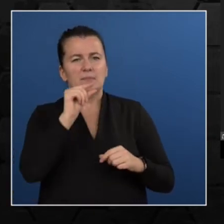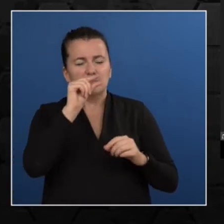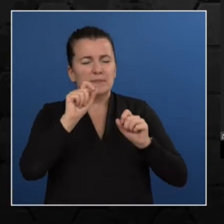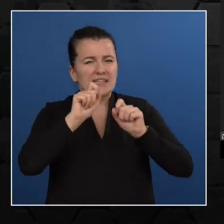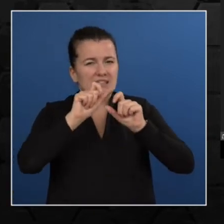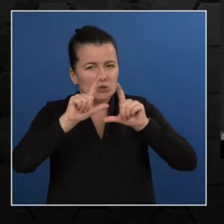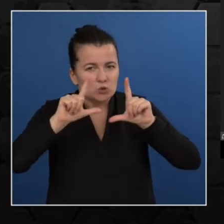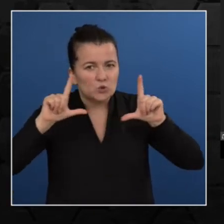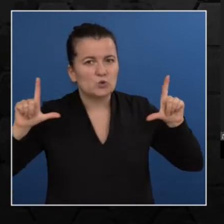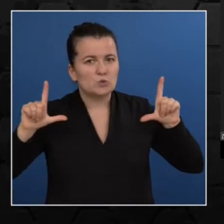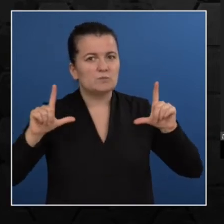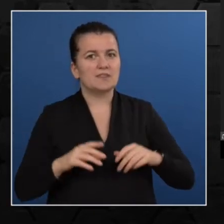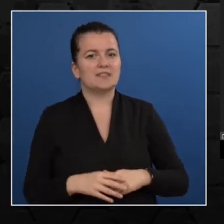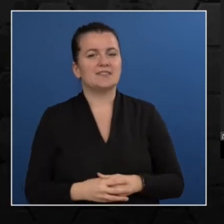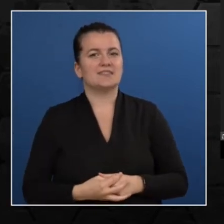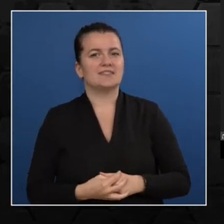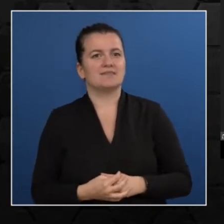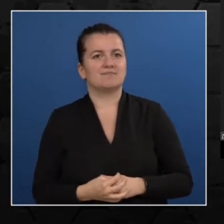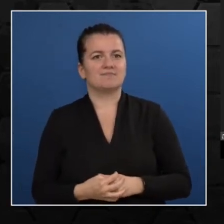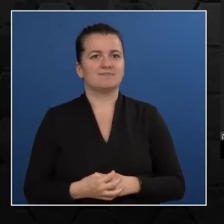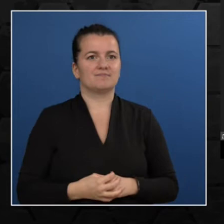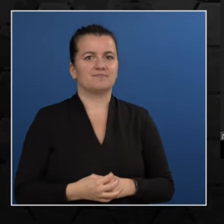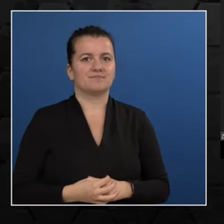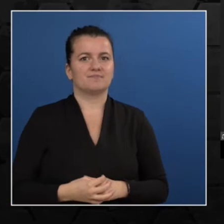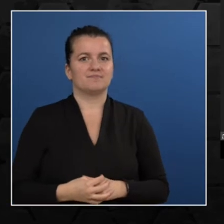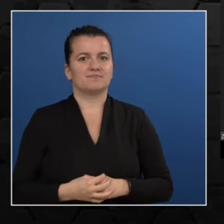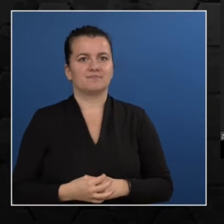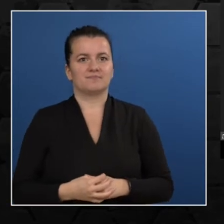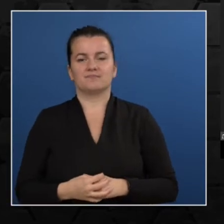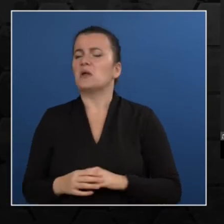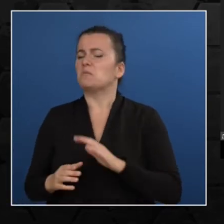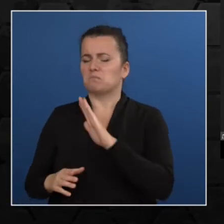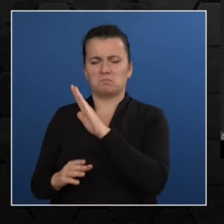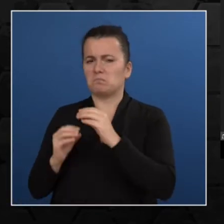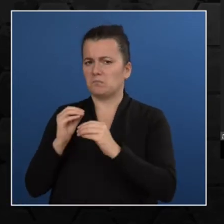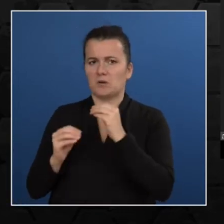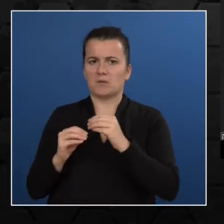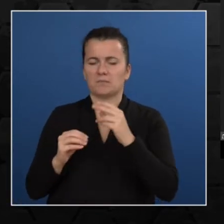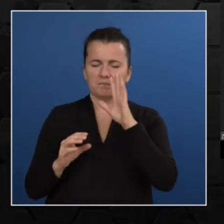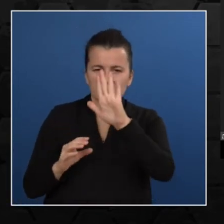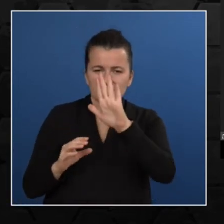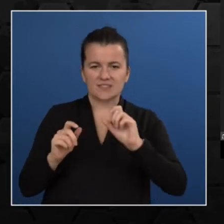absolutely great. Okay, no problem. Let me just sort out the zoom for you.